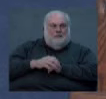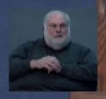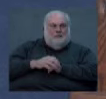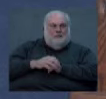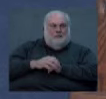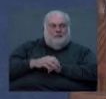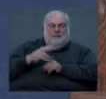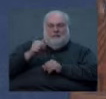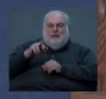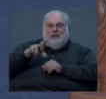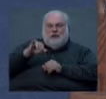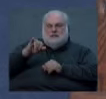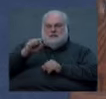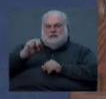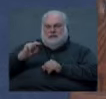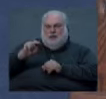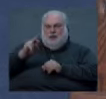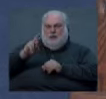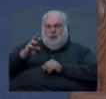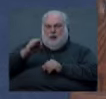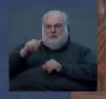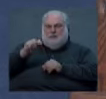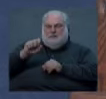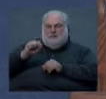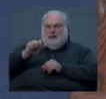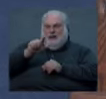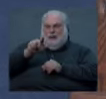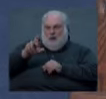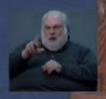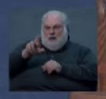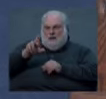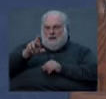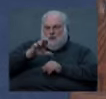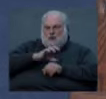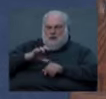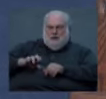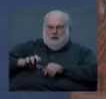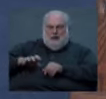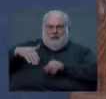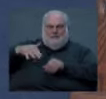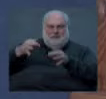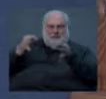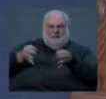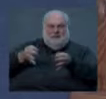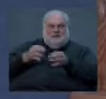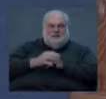My name is Harrison Roberts. I attend Little Rock Christian Academy, and I am undecided.